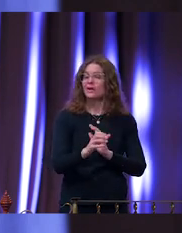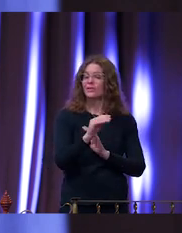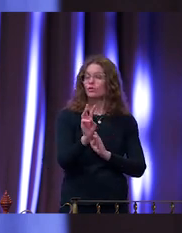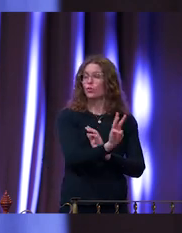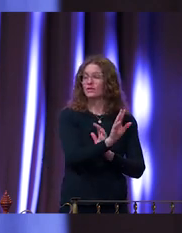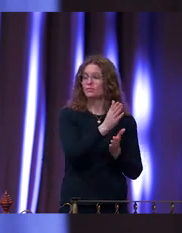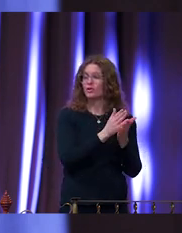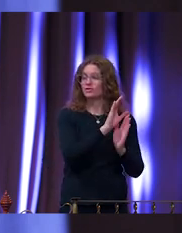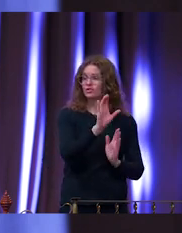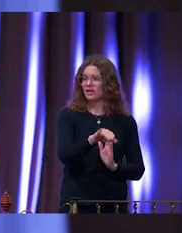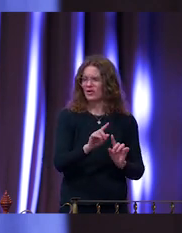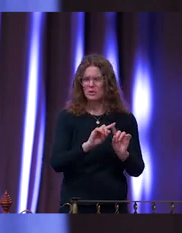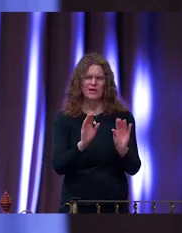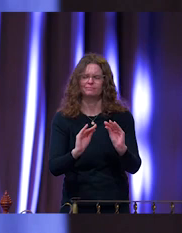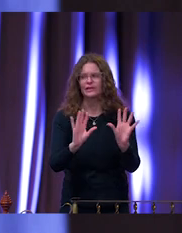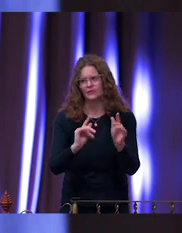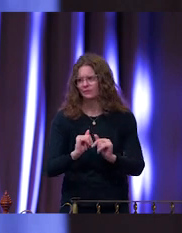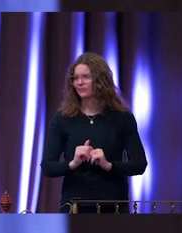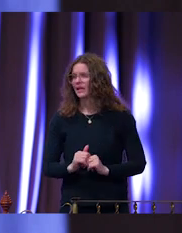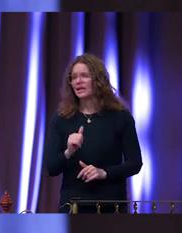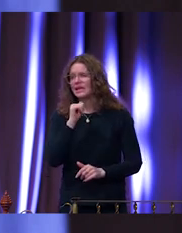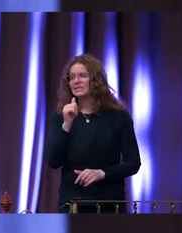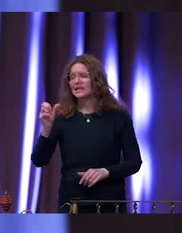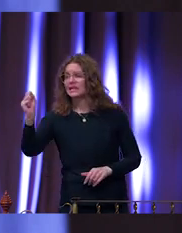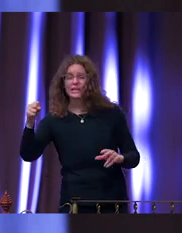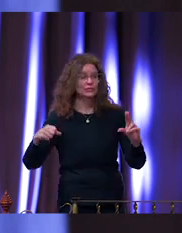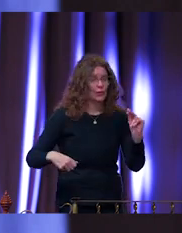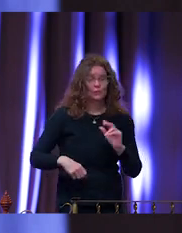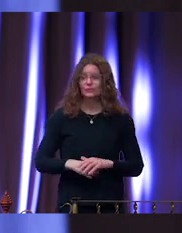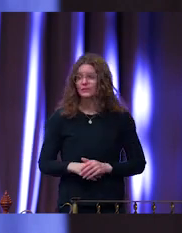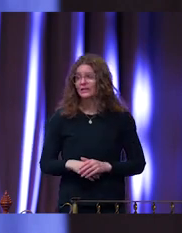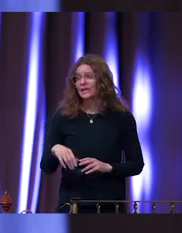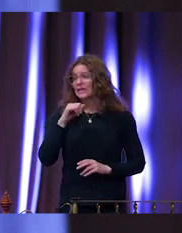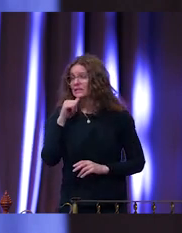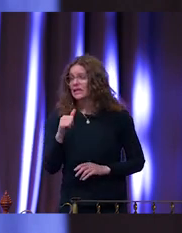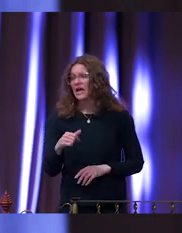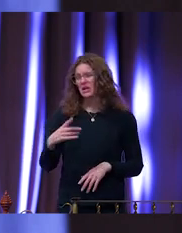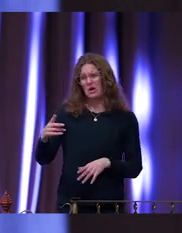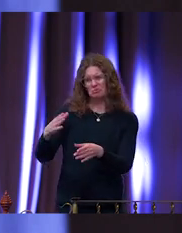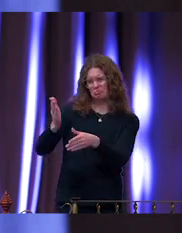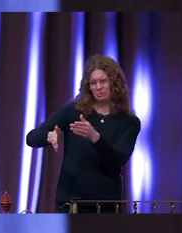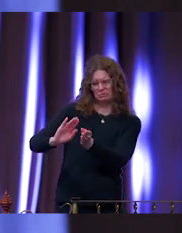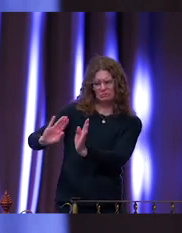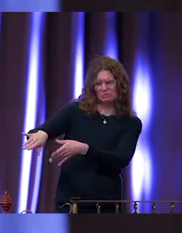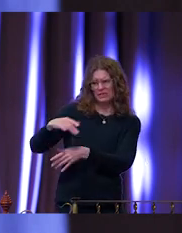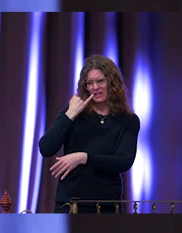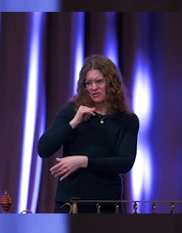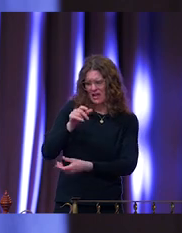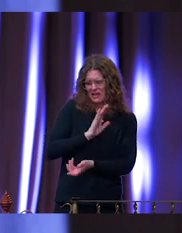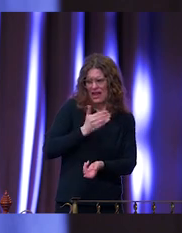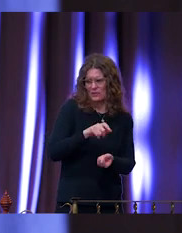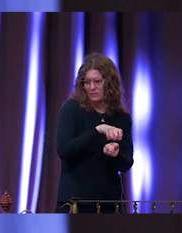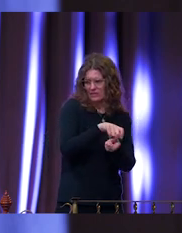But let's be clear, this is not a yes or no. It's not we're gonna cut you out completely if you're not within this specific